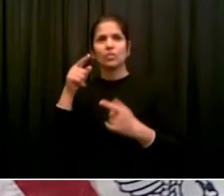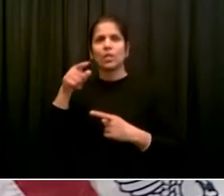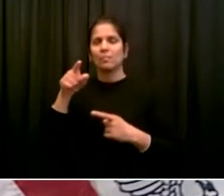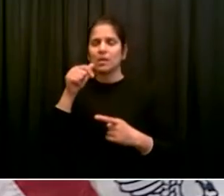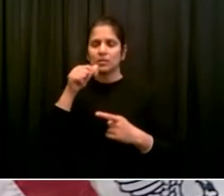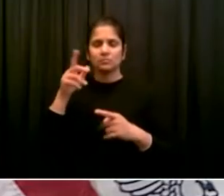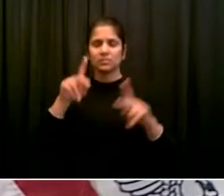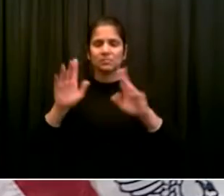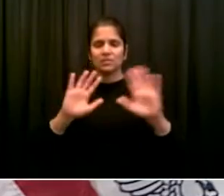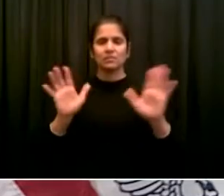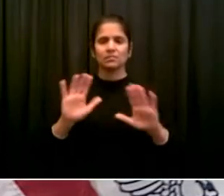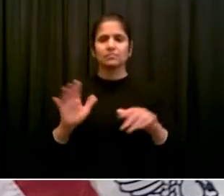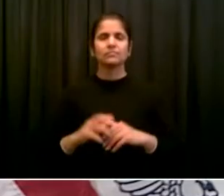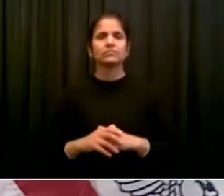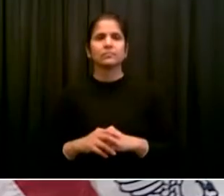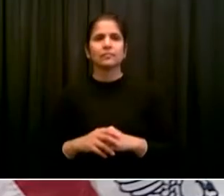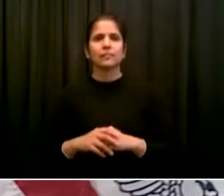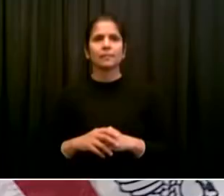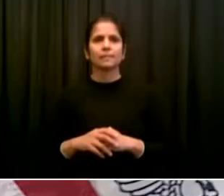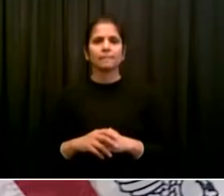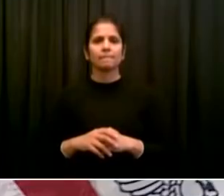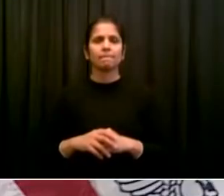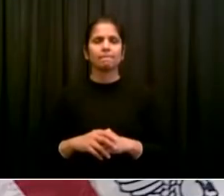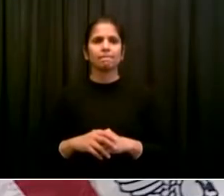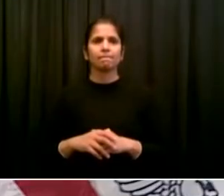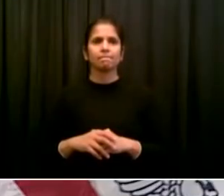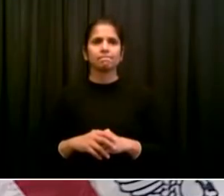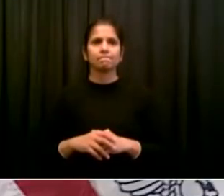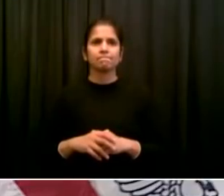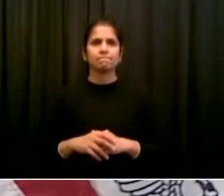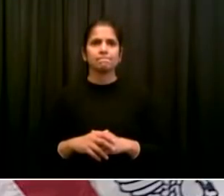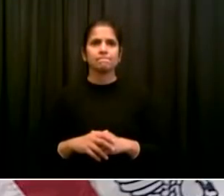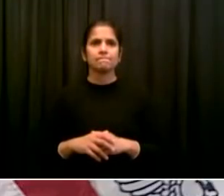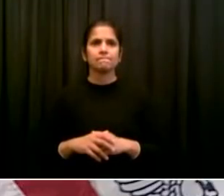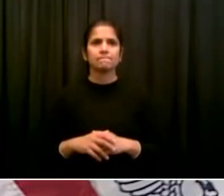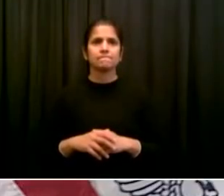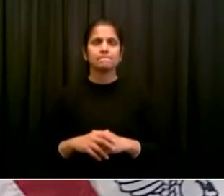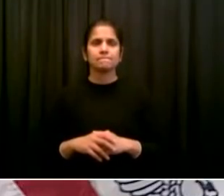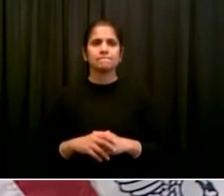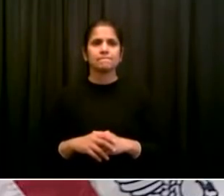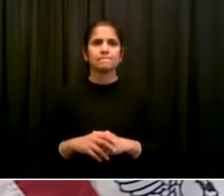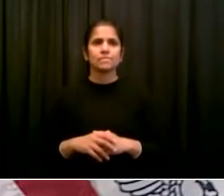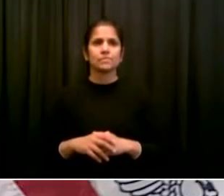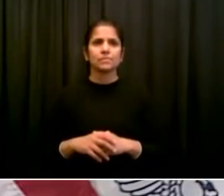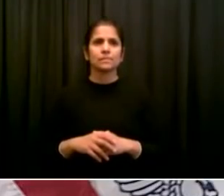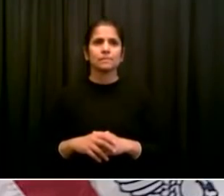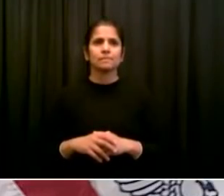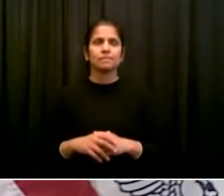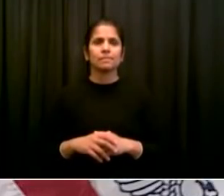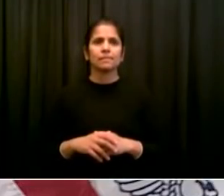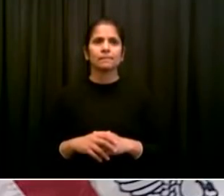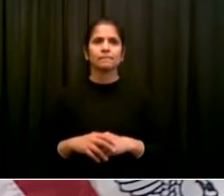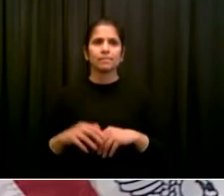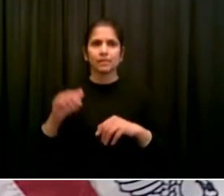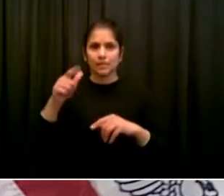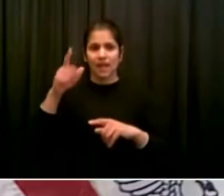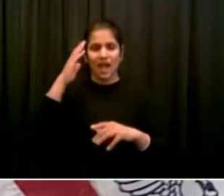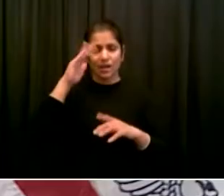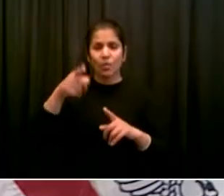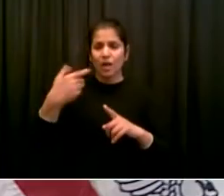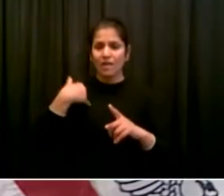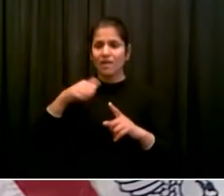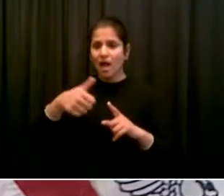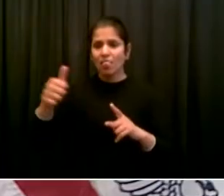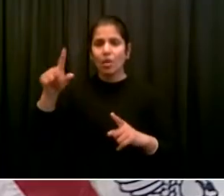hesitation. Okay. Henry, in the interest of time, I know you have another question. I have immense respect for the communities